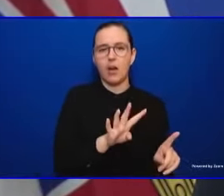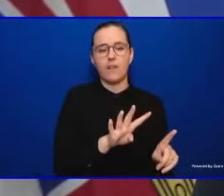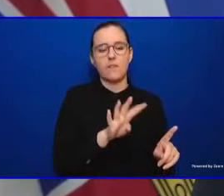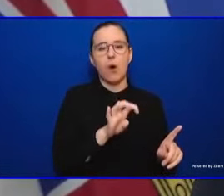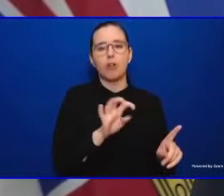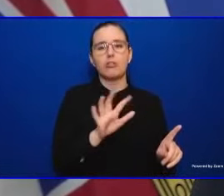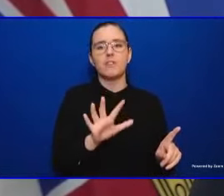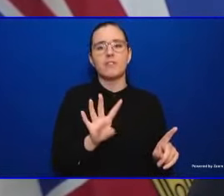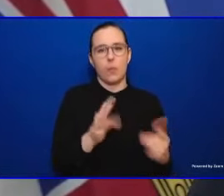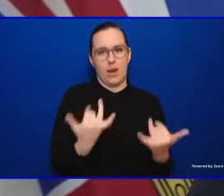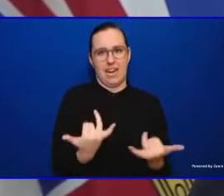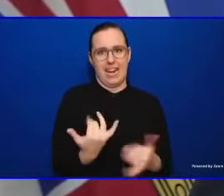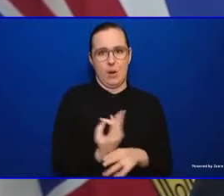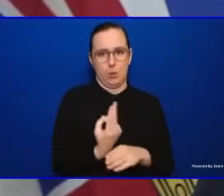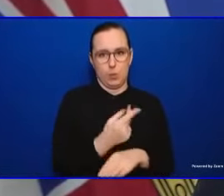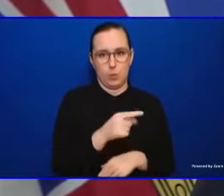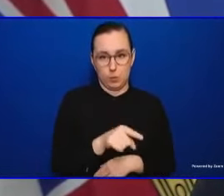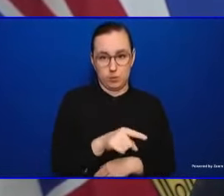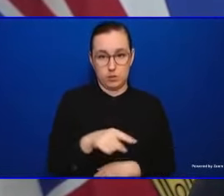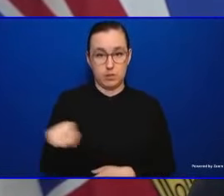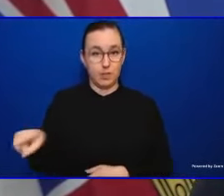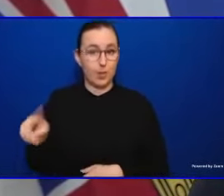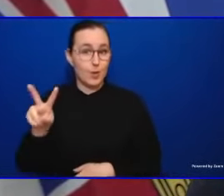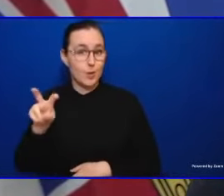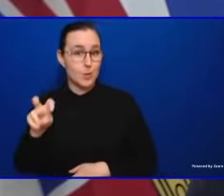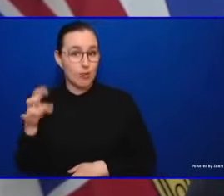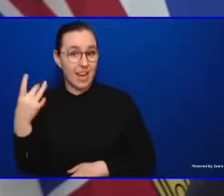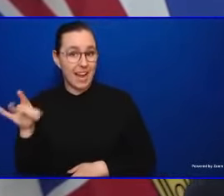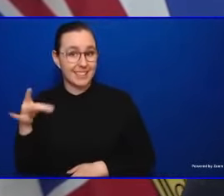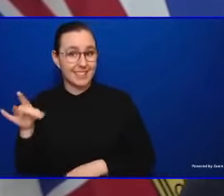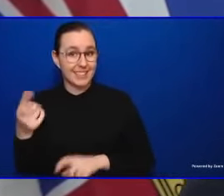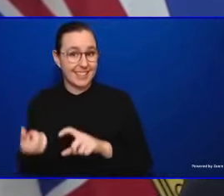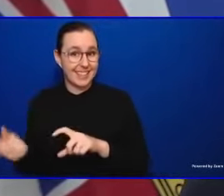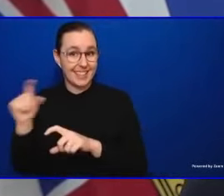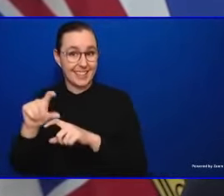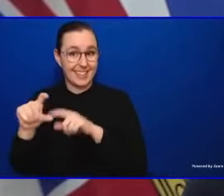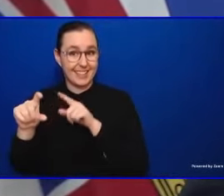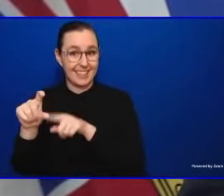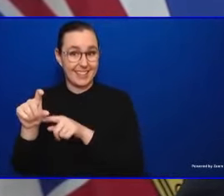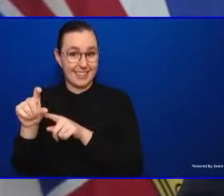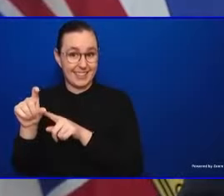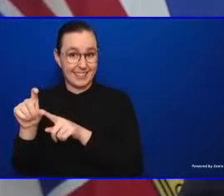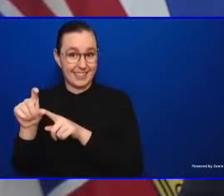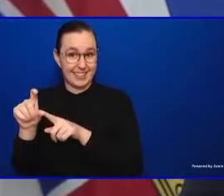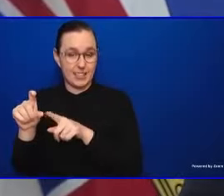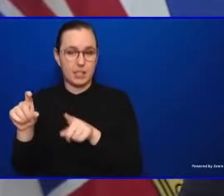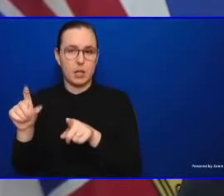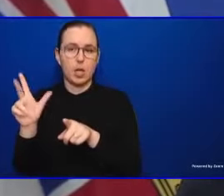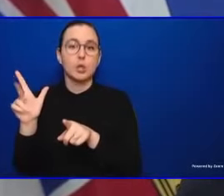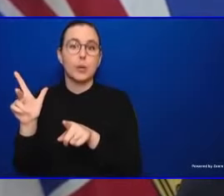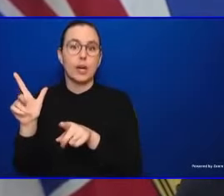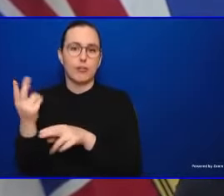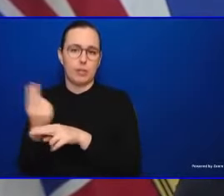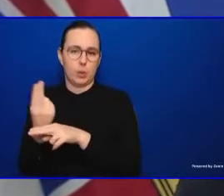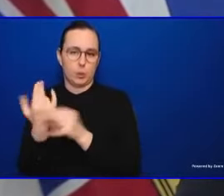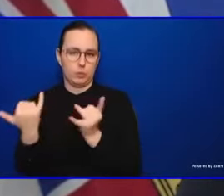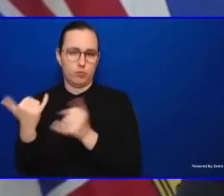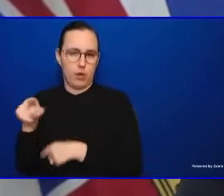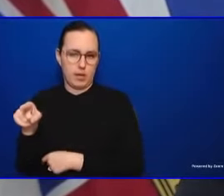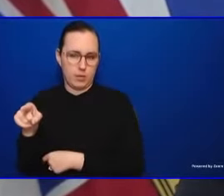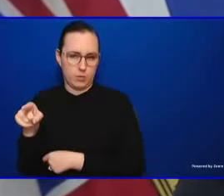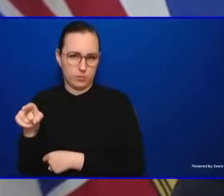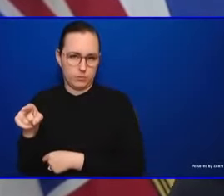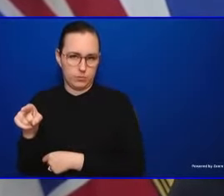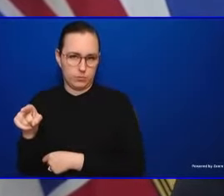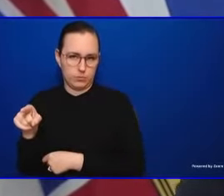the 218 surge beds, 223 are occupied. That's 89% and